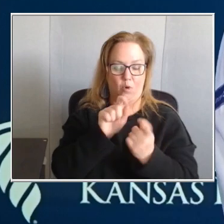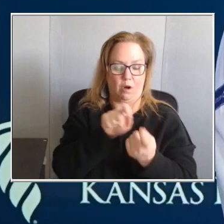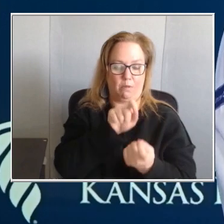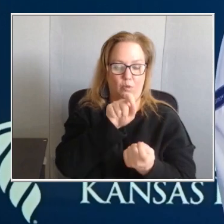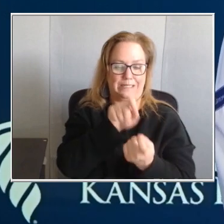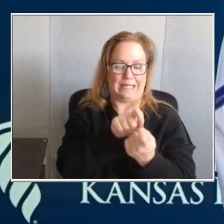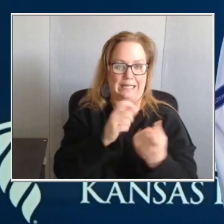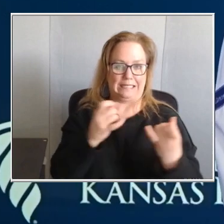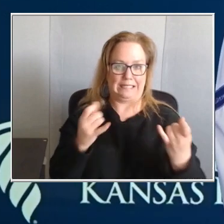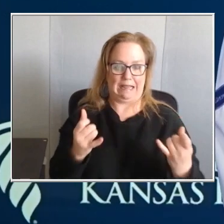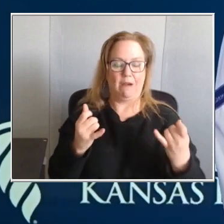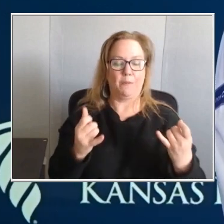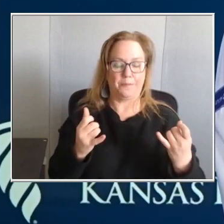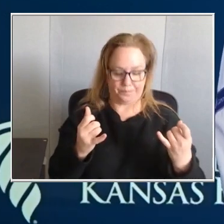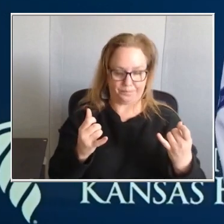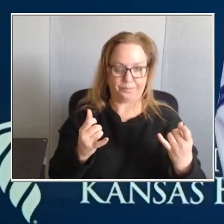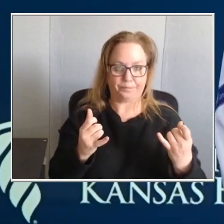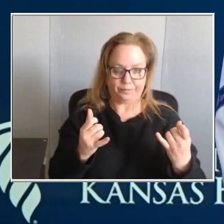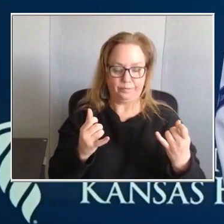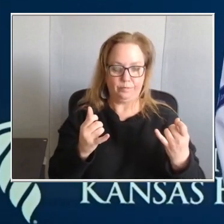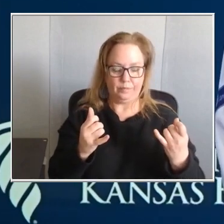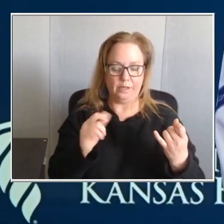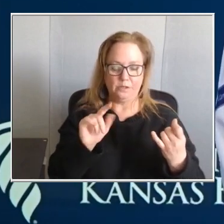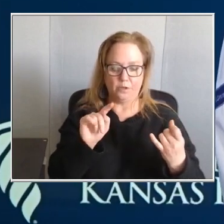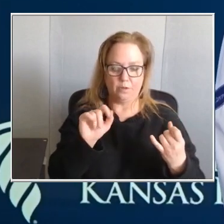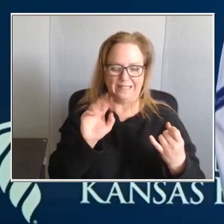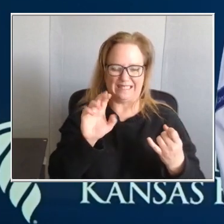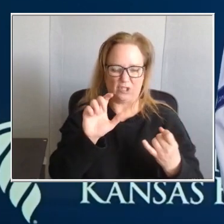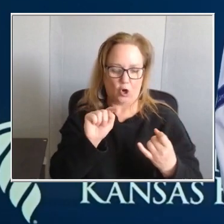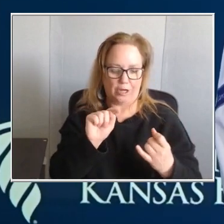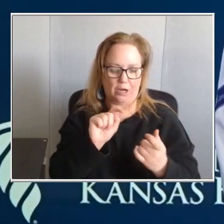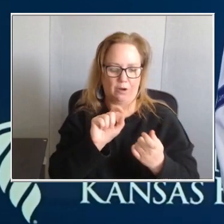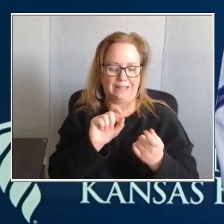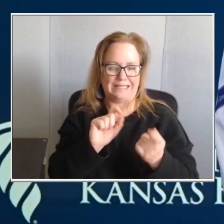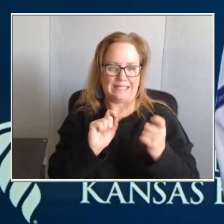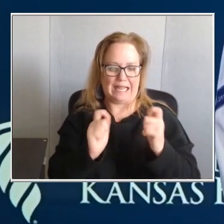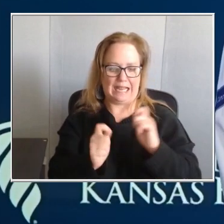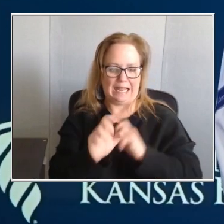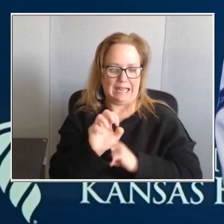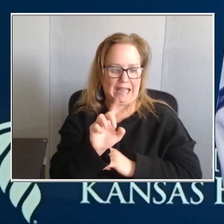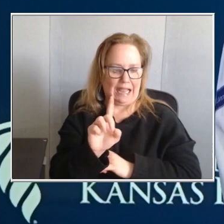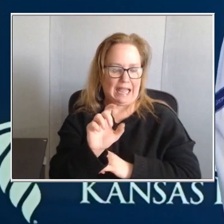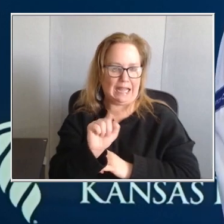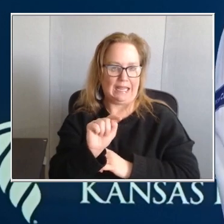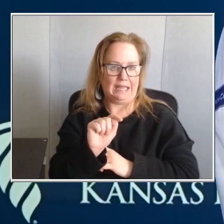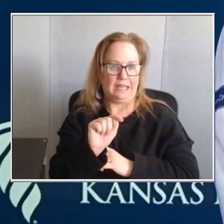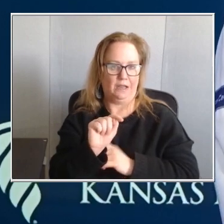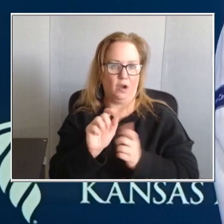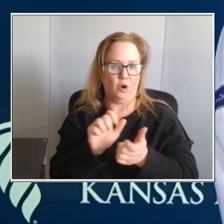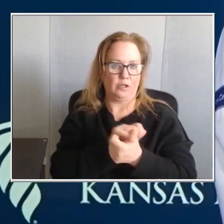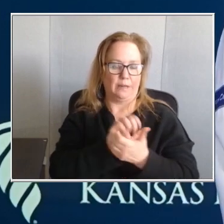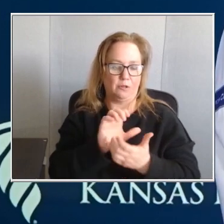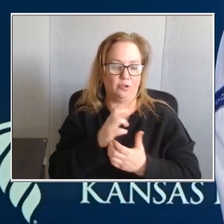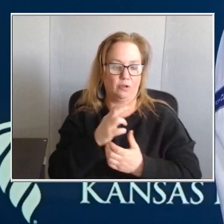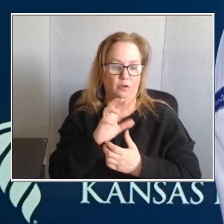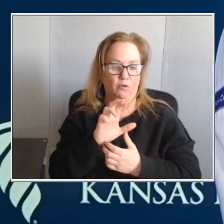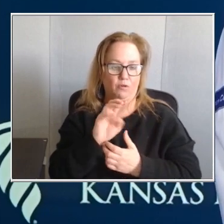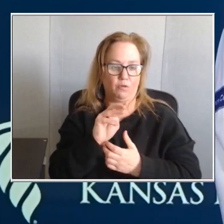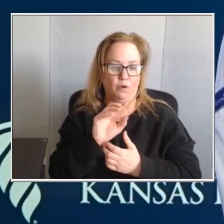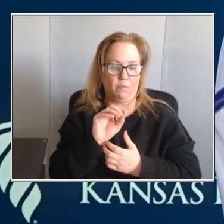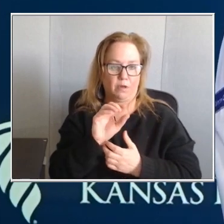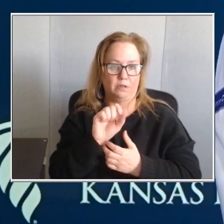So this off-target editing and gene damage of the chromosomes is